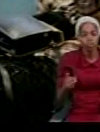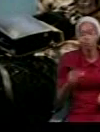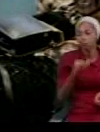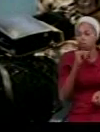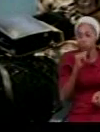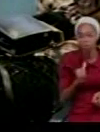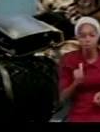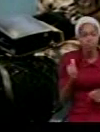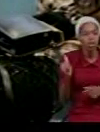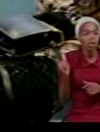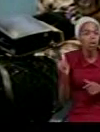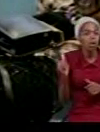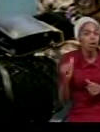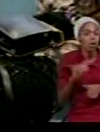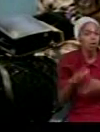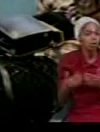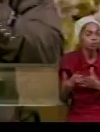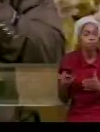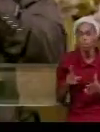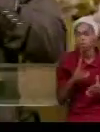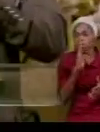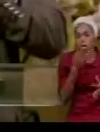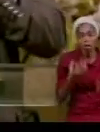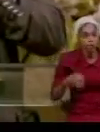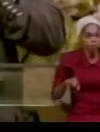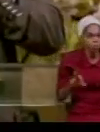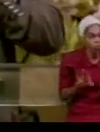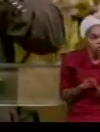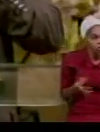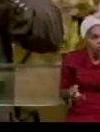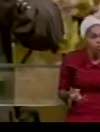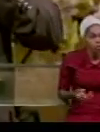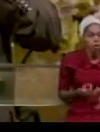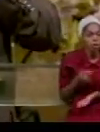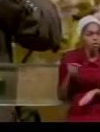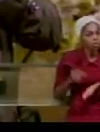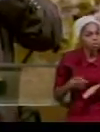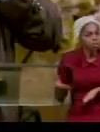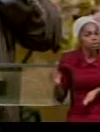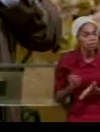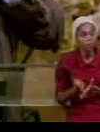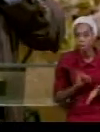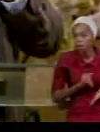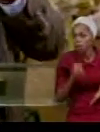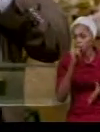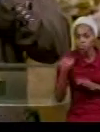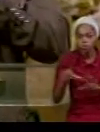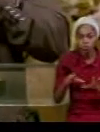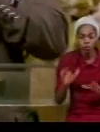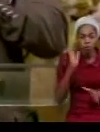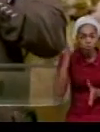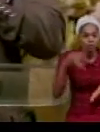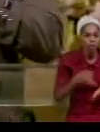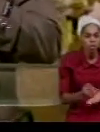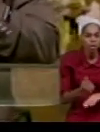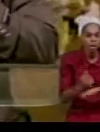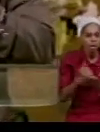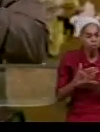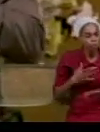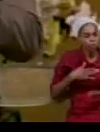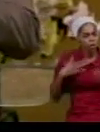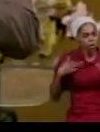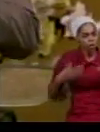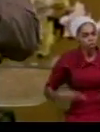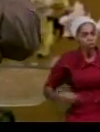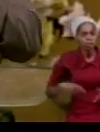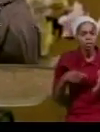but all things are not expedient. This thing I'm eating, will it help my health? This thing I'm